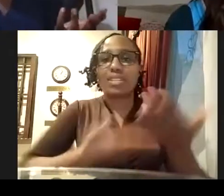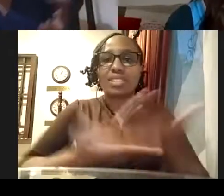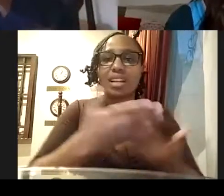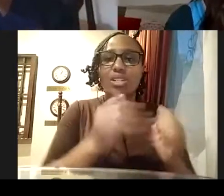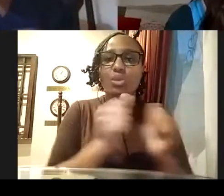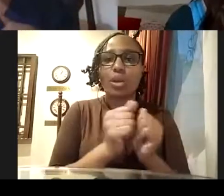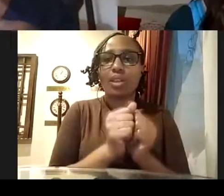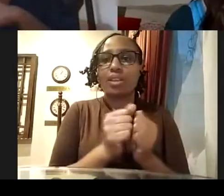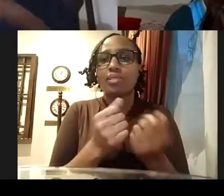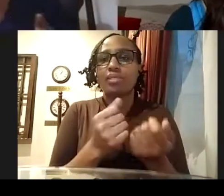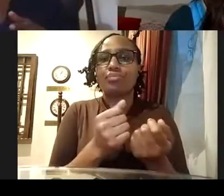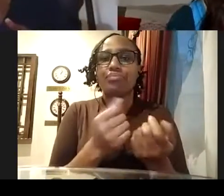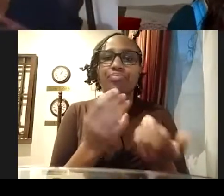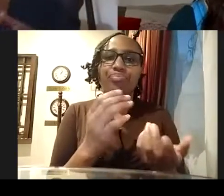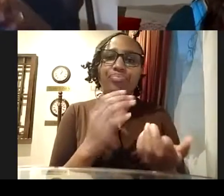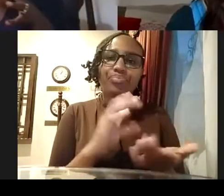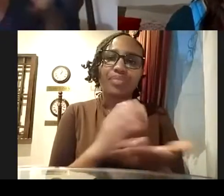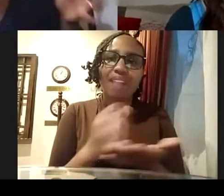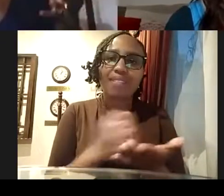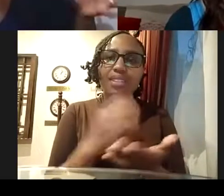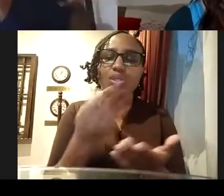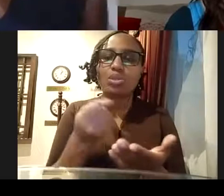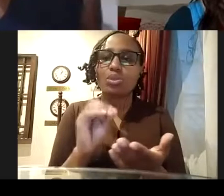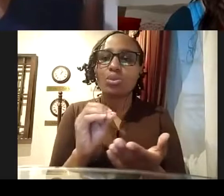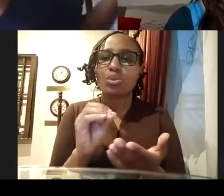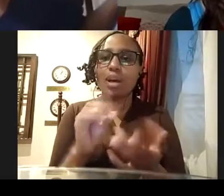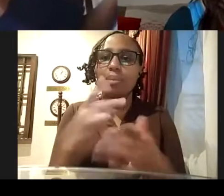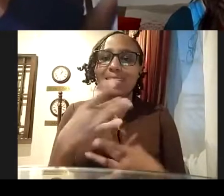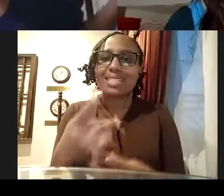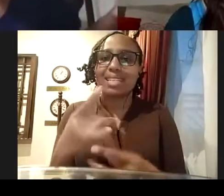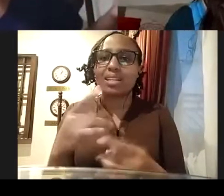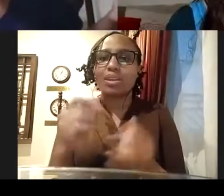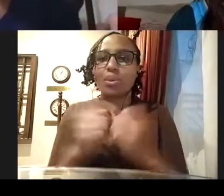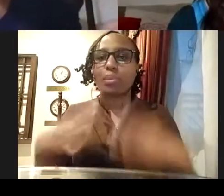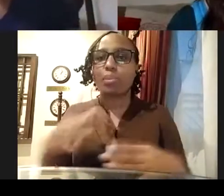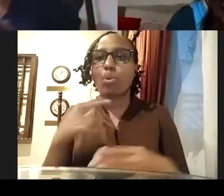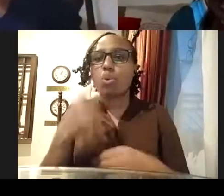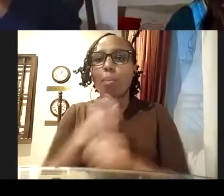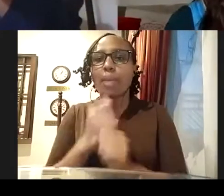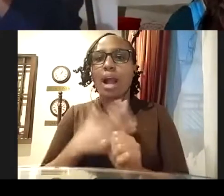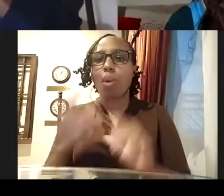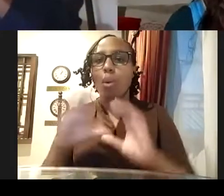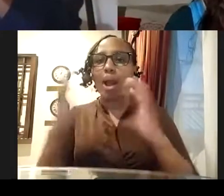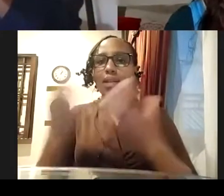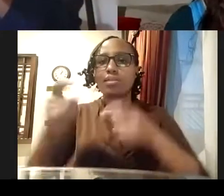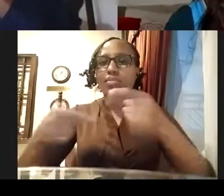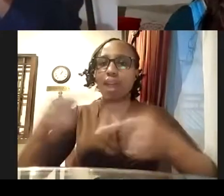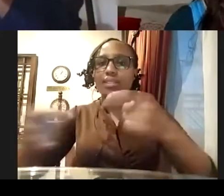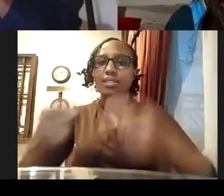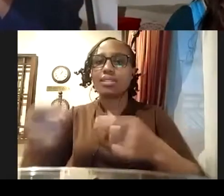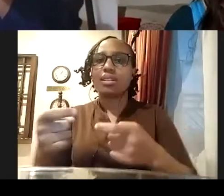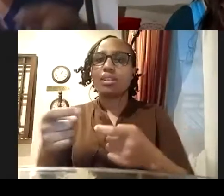cafe watching. I'm always interested in like the people who keep our worlds running. When we have